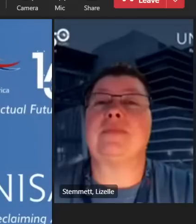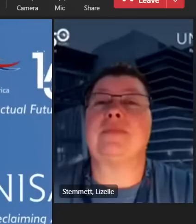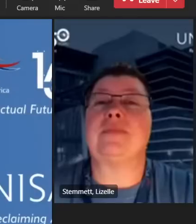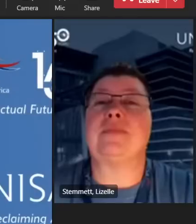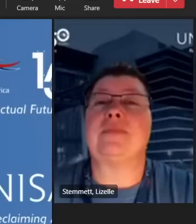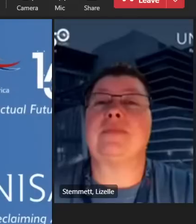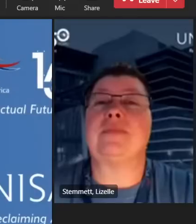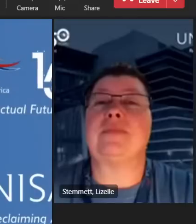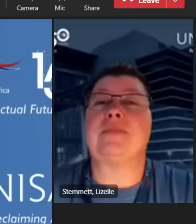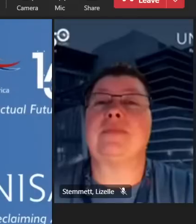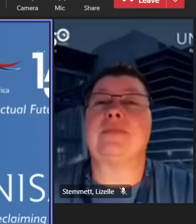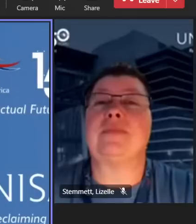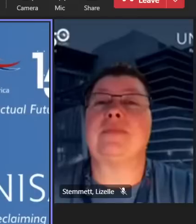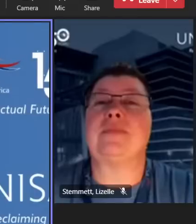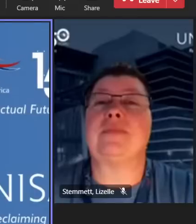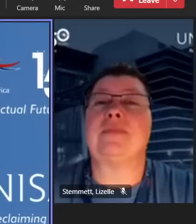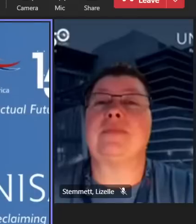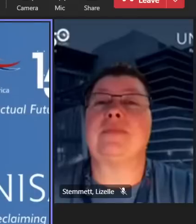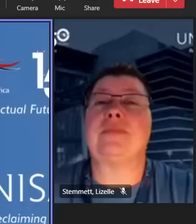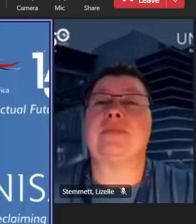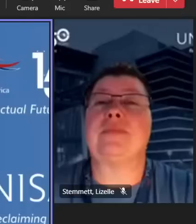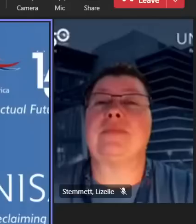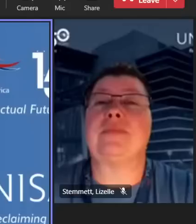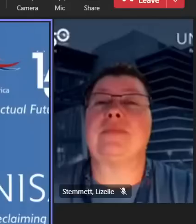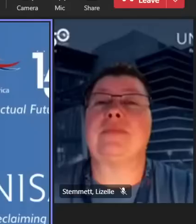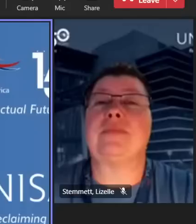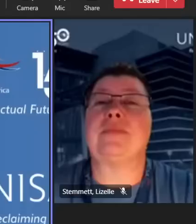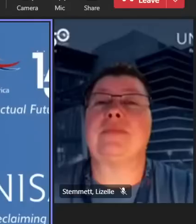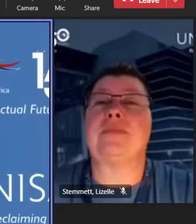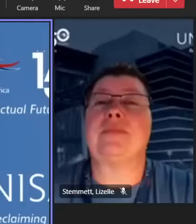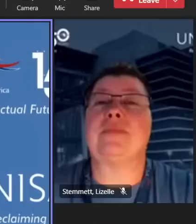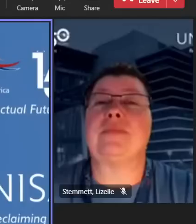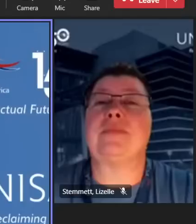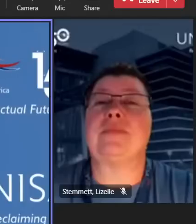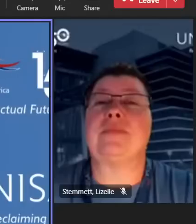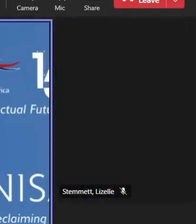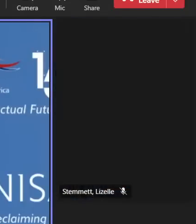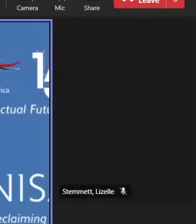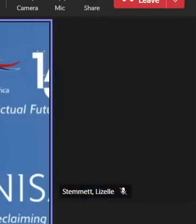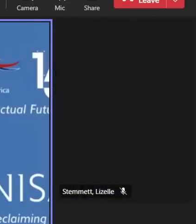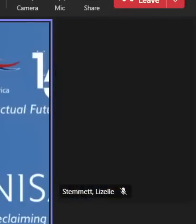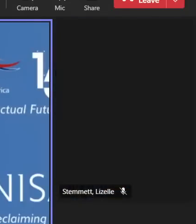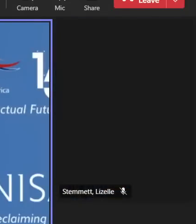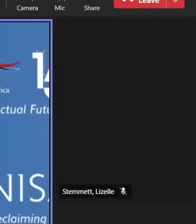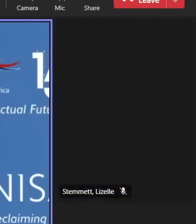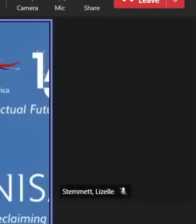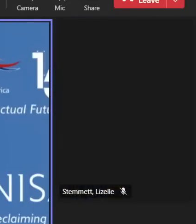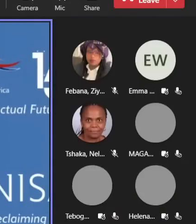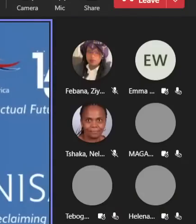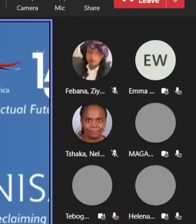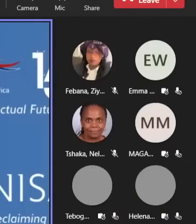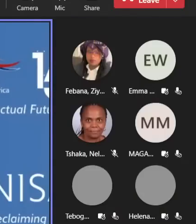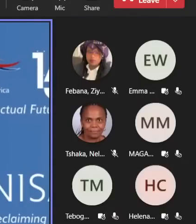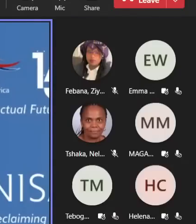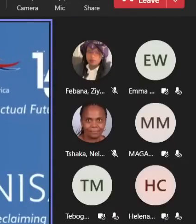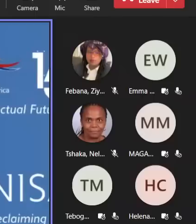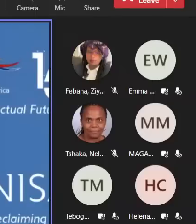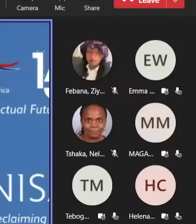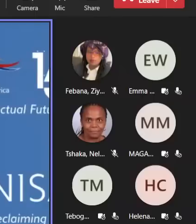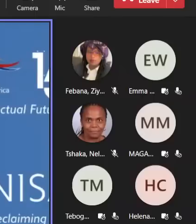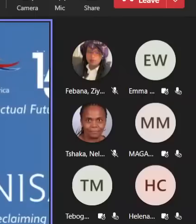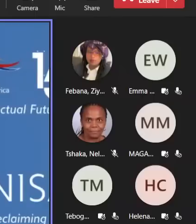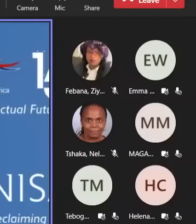to help them, Lizette, we are going to post a short video. I think it's a minute, 30-second